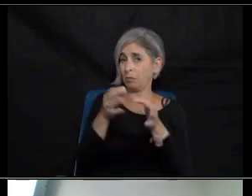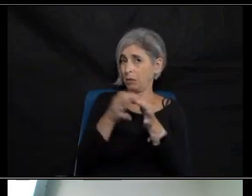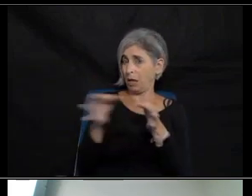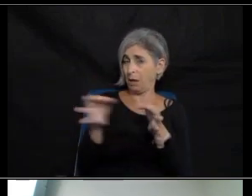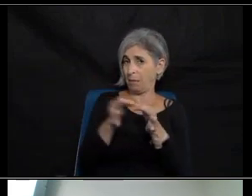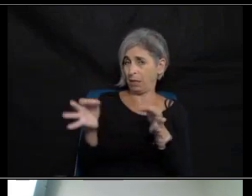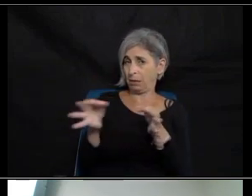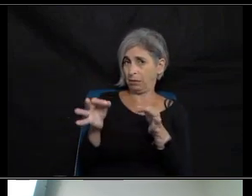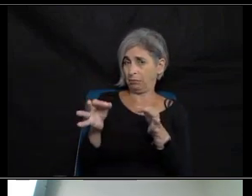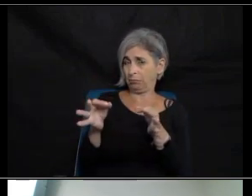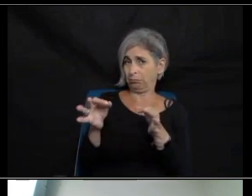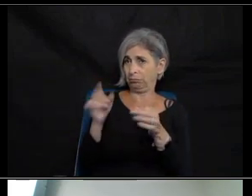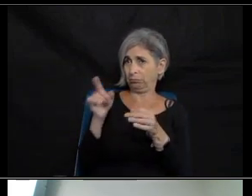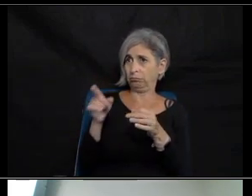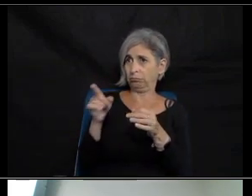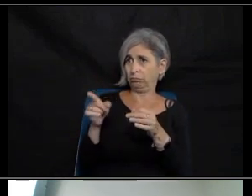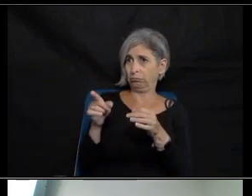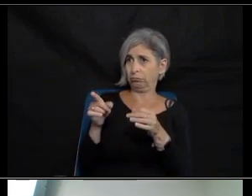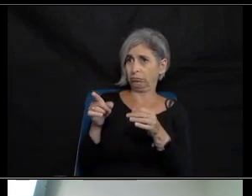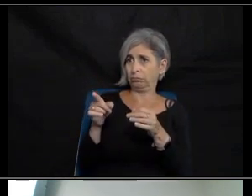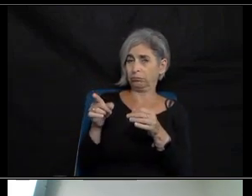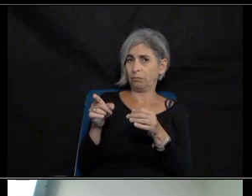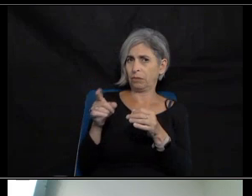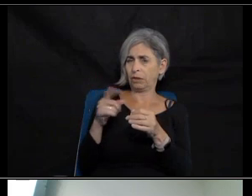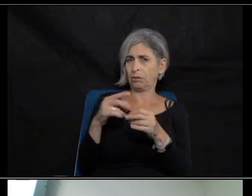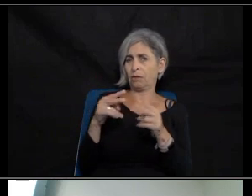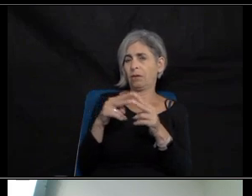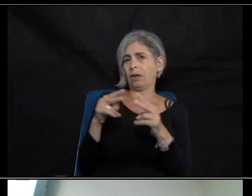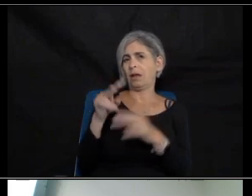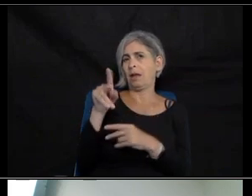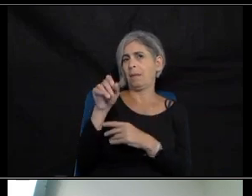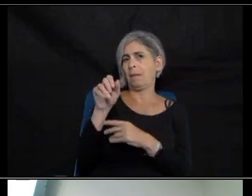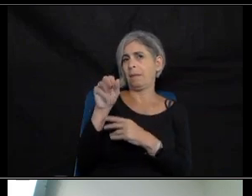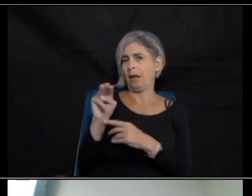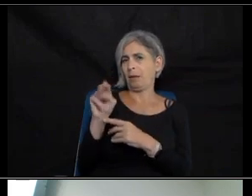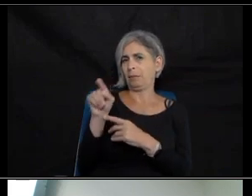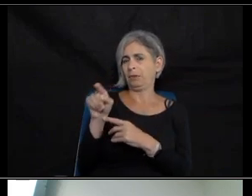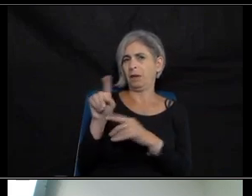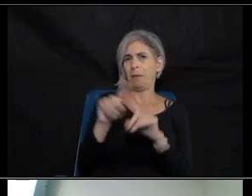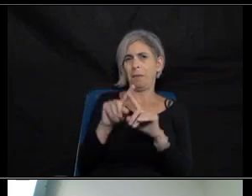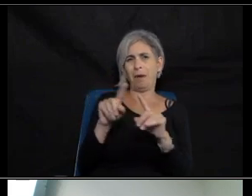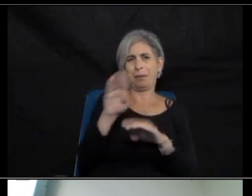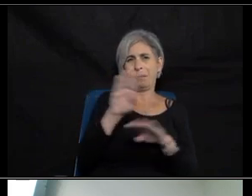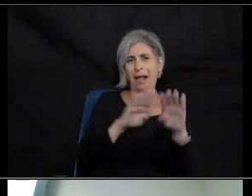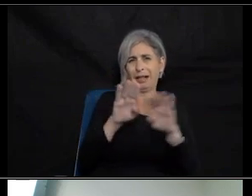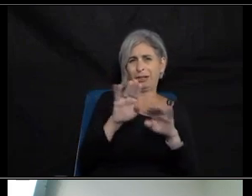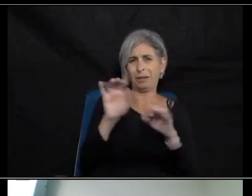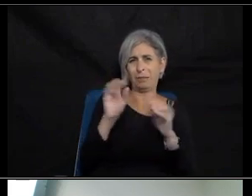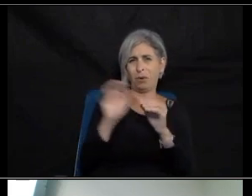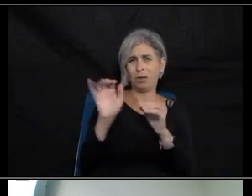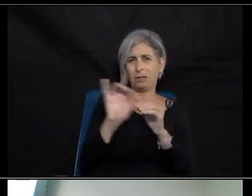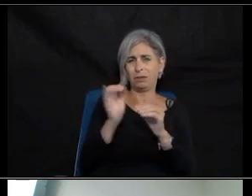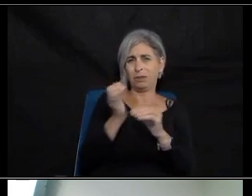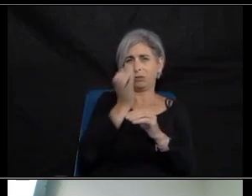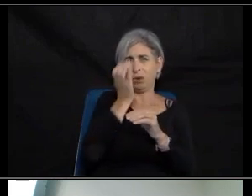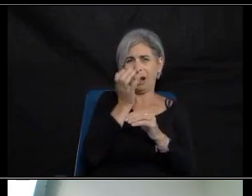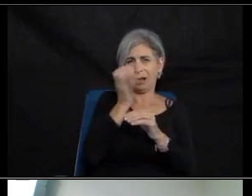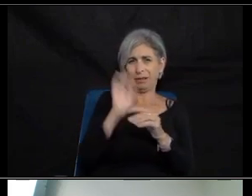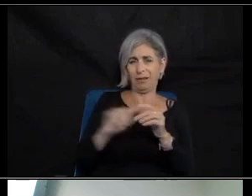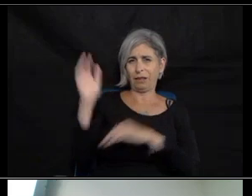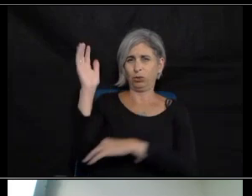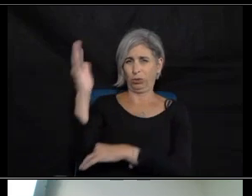canopy trees. Palms, as we know, are iconic in South Florida, but biologically, palms are more similar to grasses than they are to